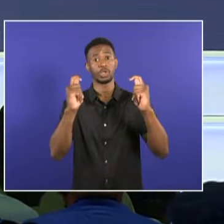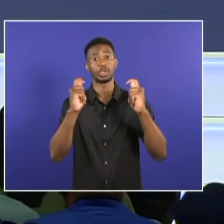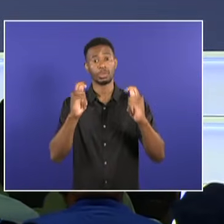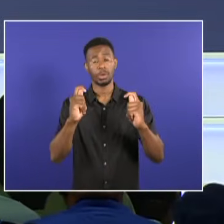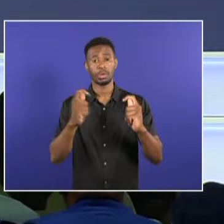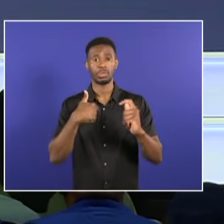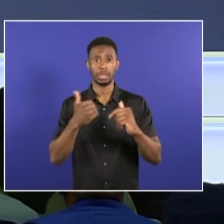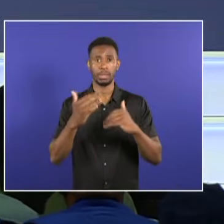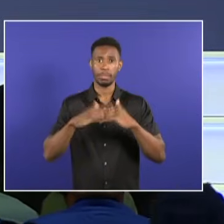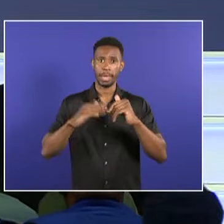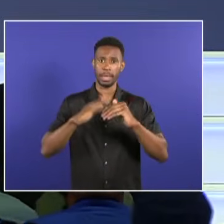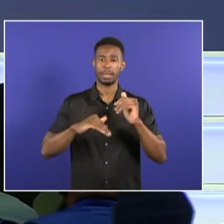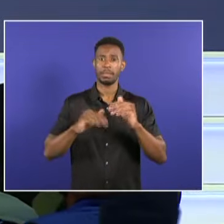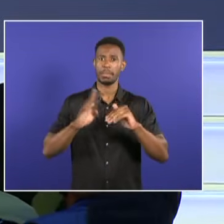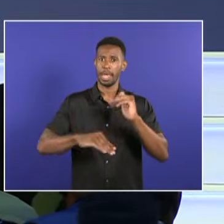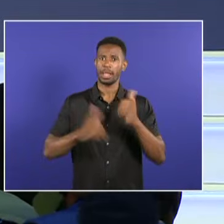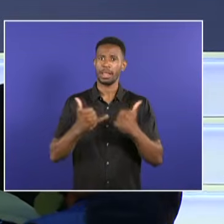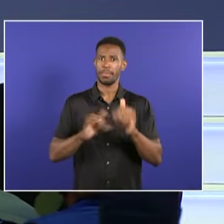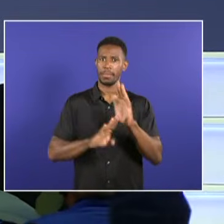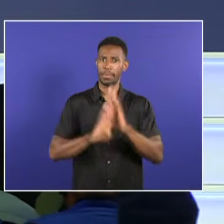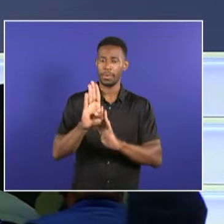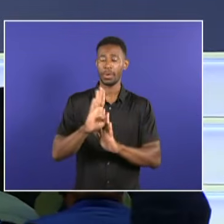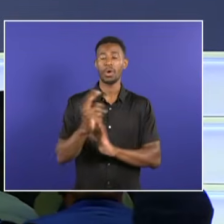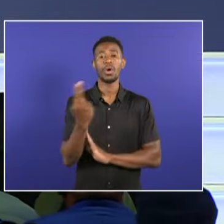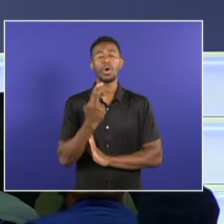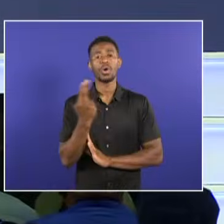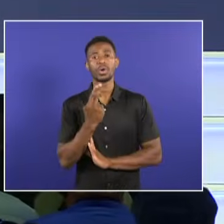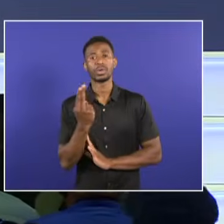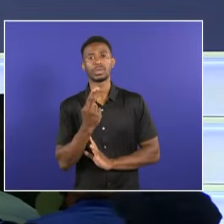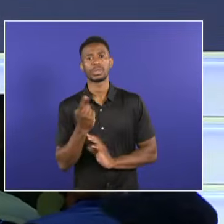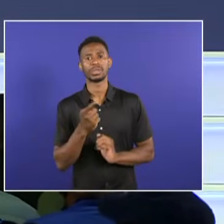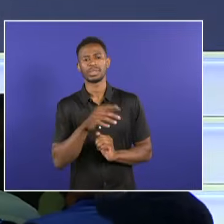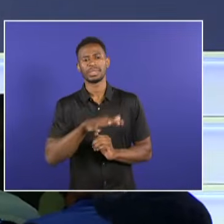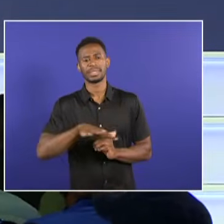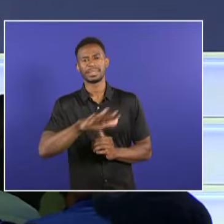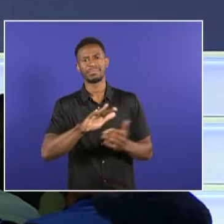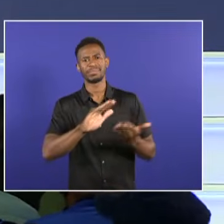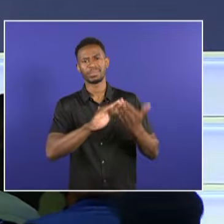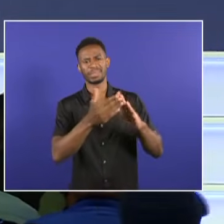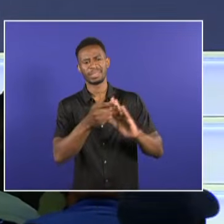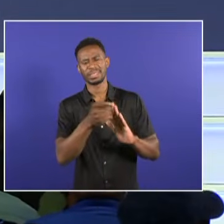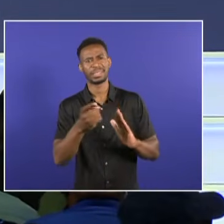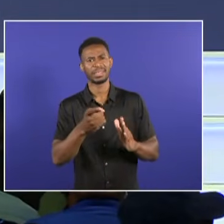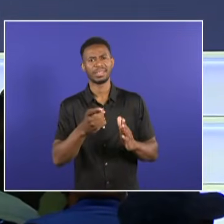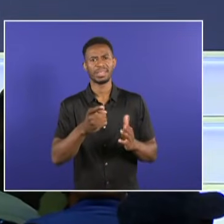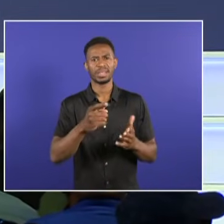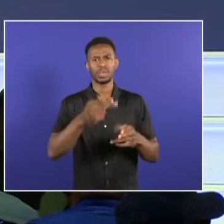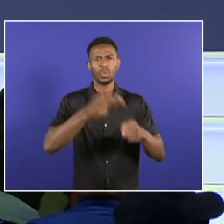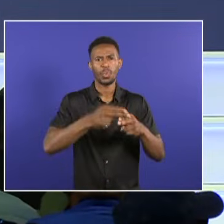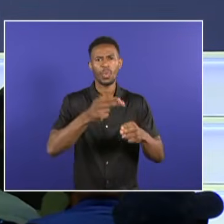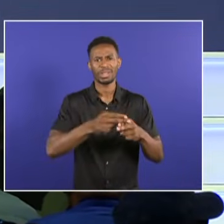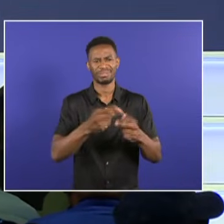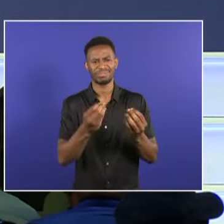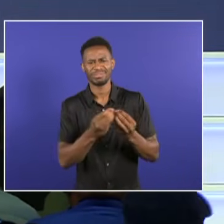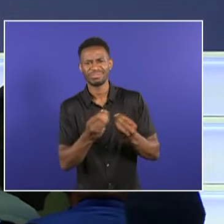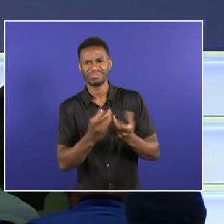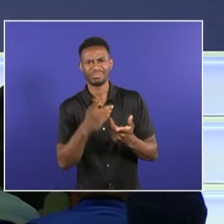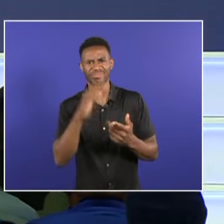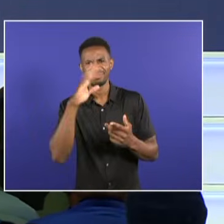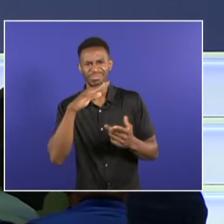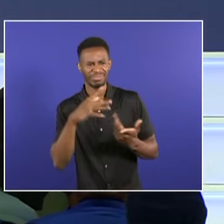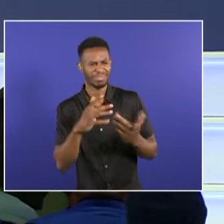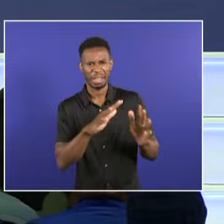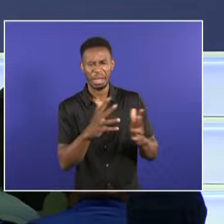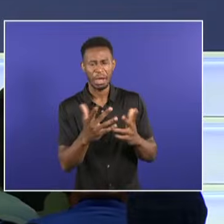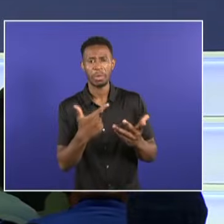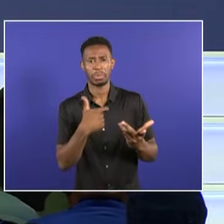facilities. We invested in sanitation for communities that had gone without for too long. We made sure, and this